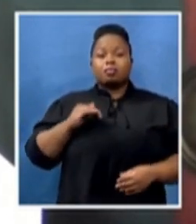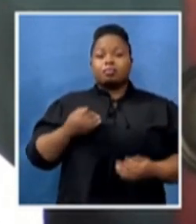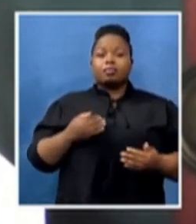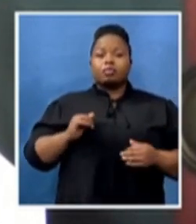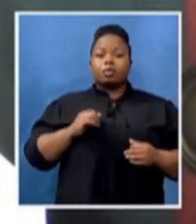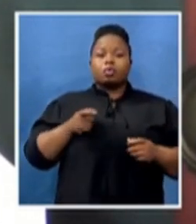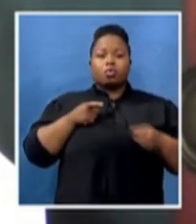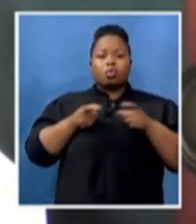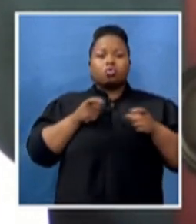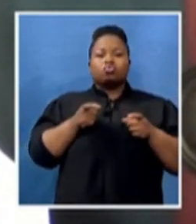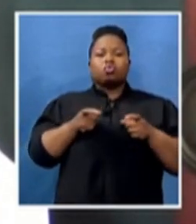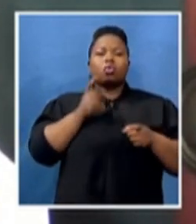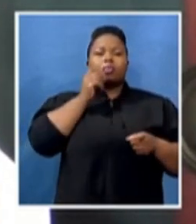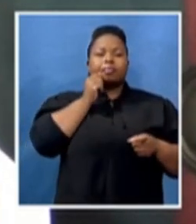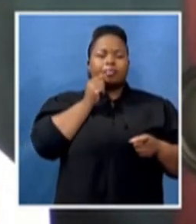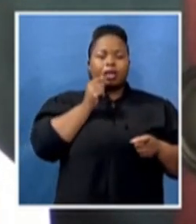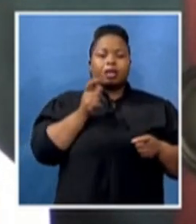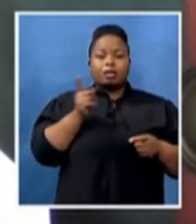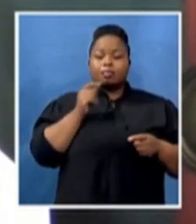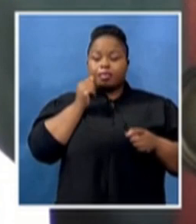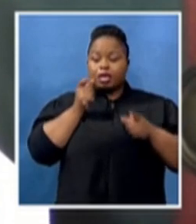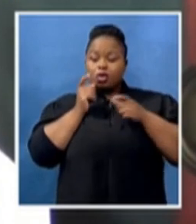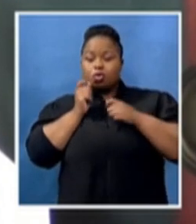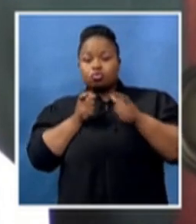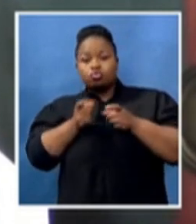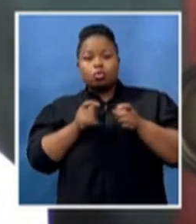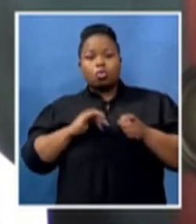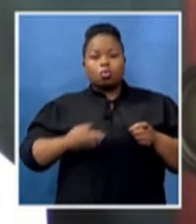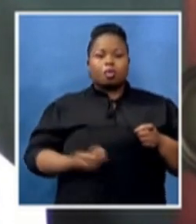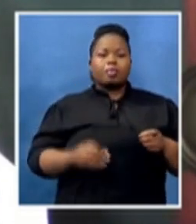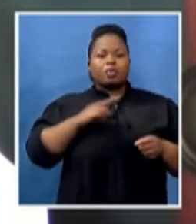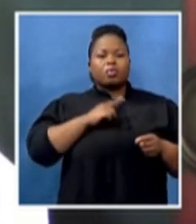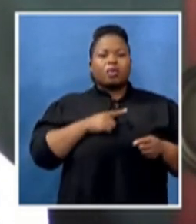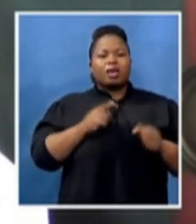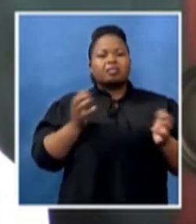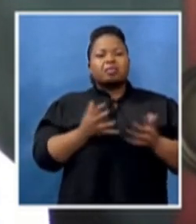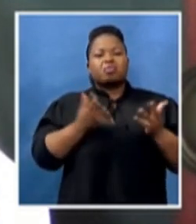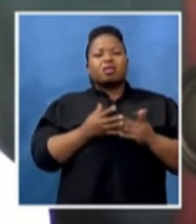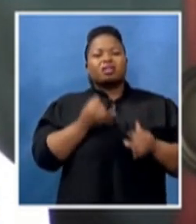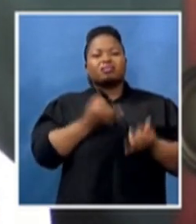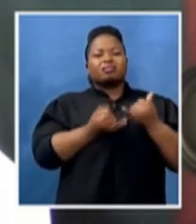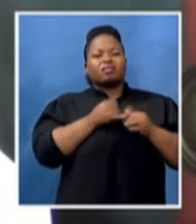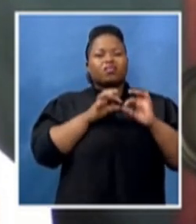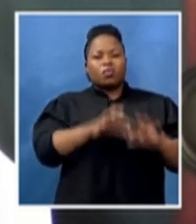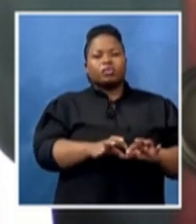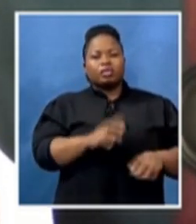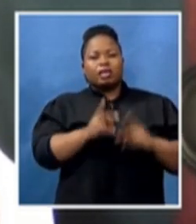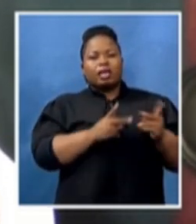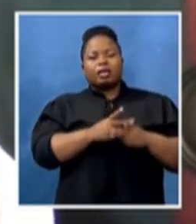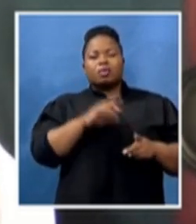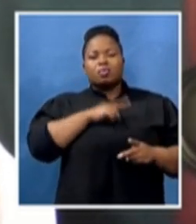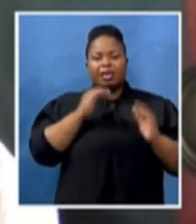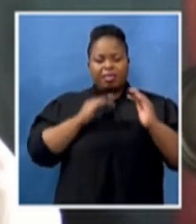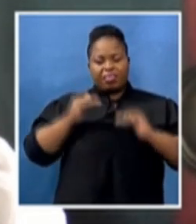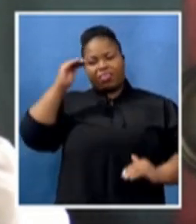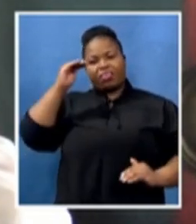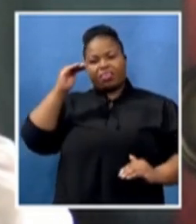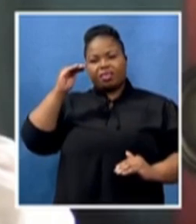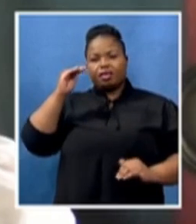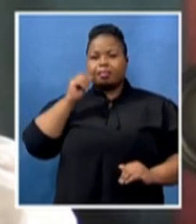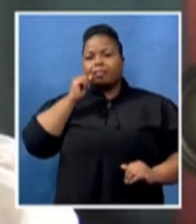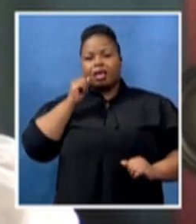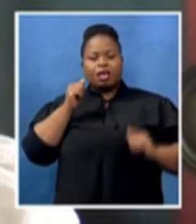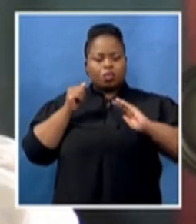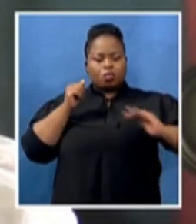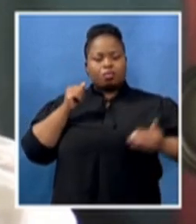is encouraged, where inequitable gender attitudes are normalized, and where the constant stereotyping of women in the